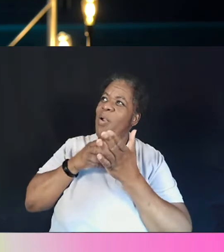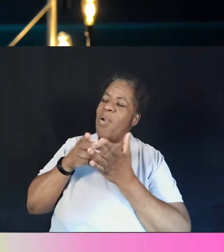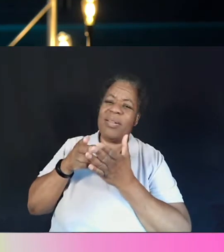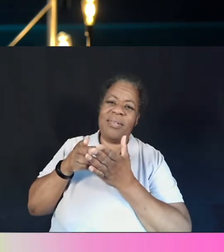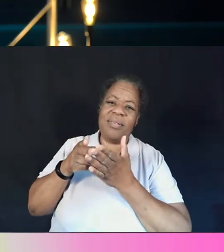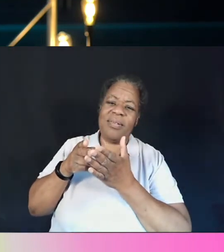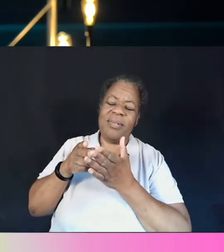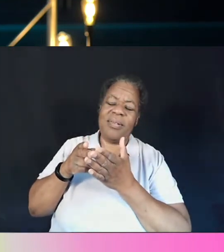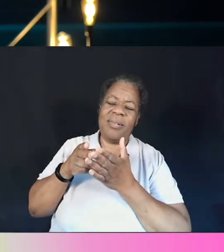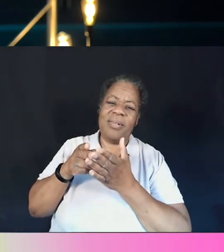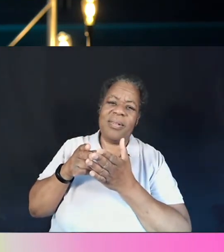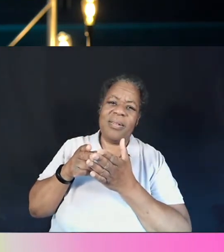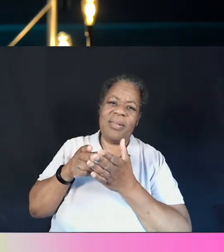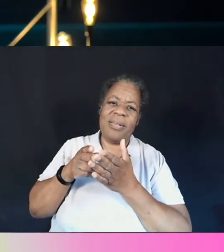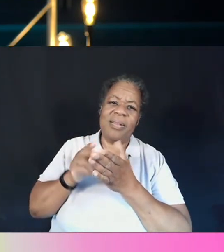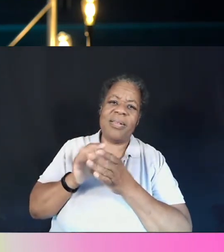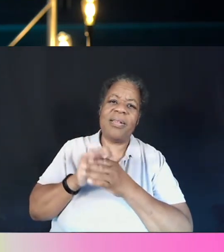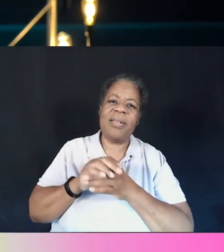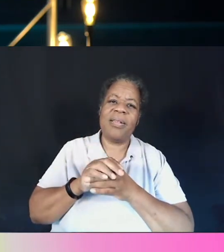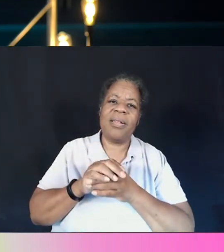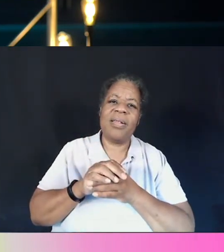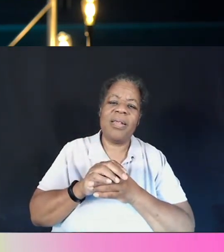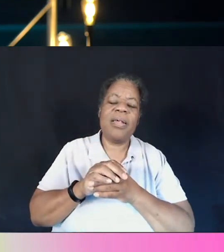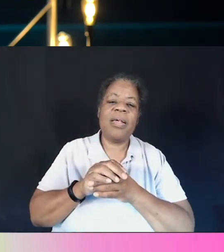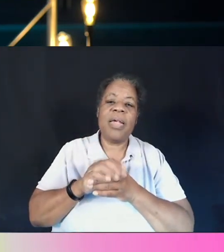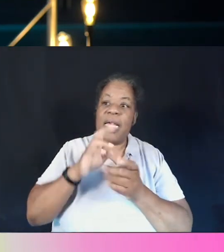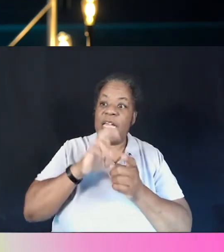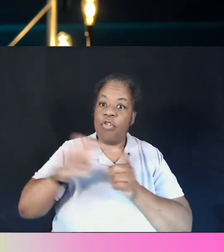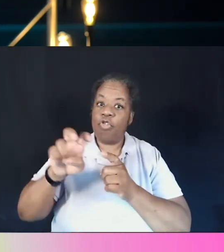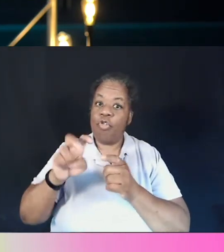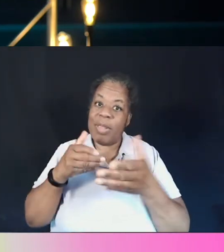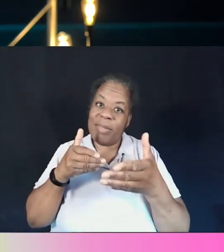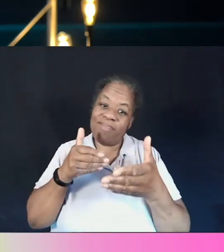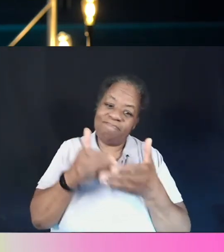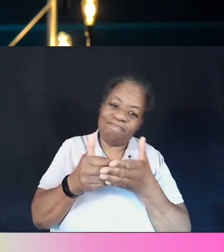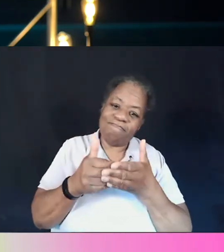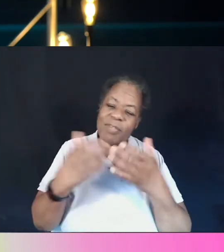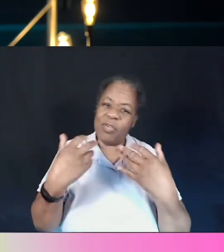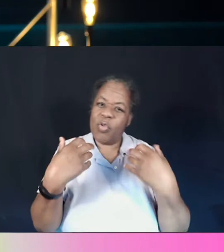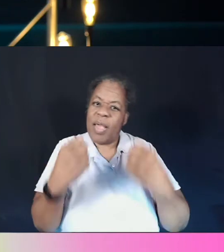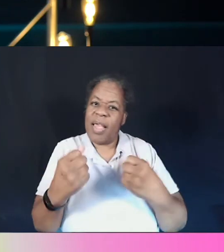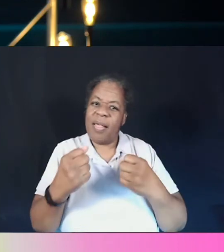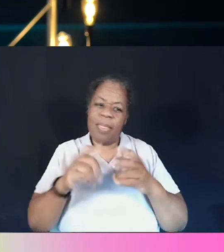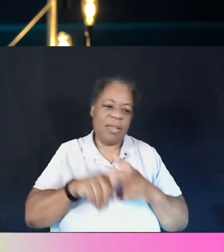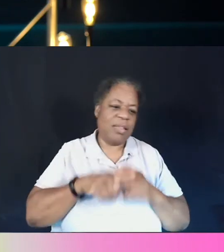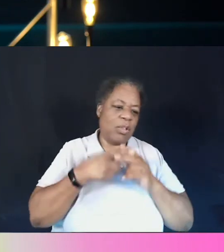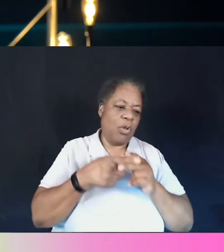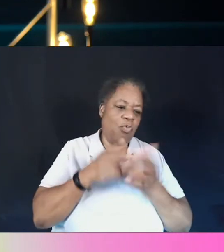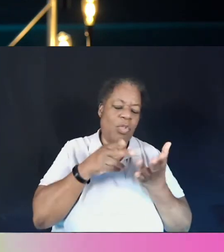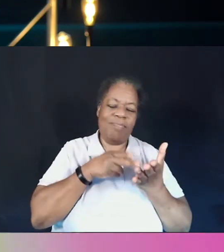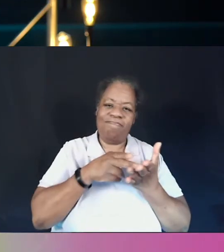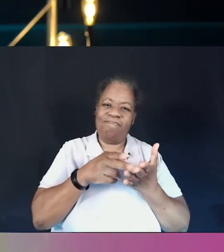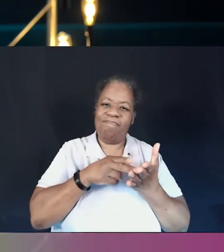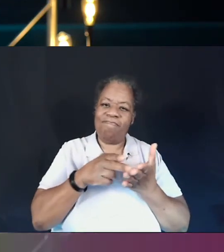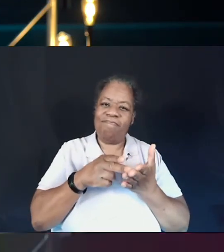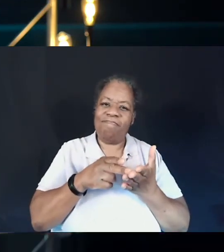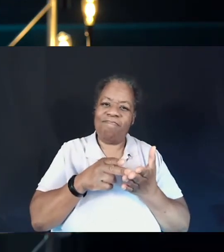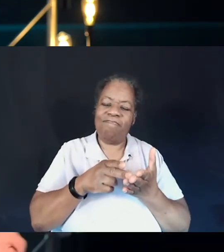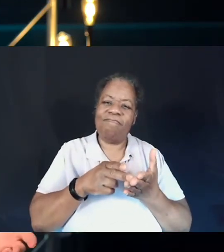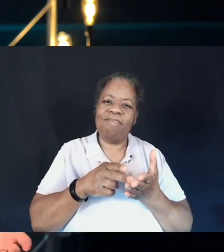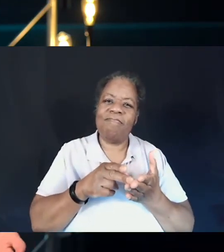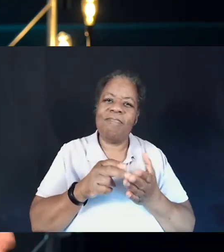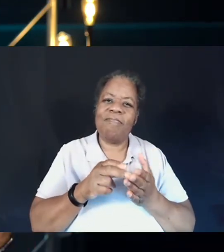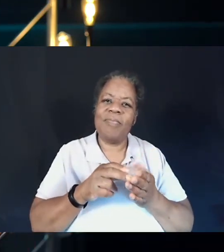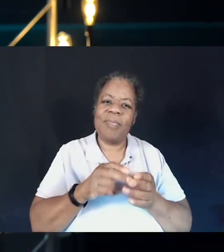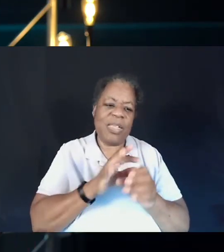Any journey towards health starts with an honest acknowledgement of where you're at emotionally, physically, and spiritually. I mean, if